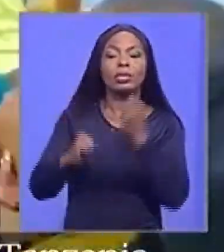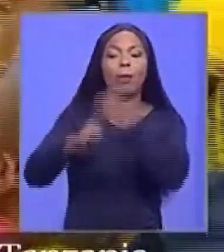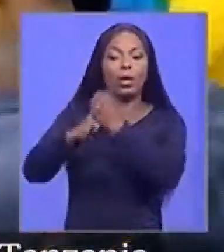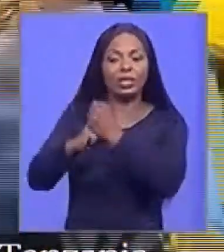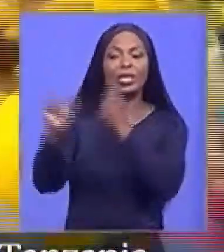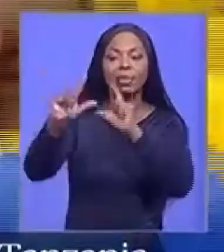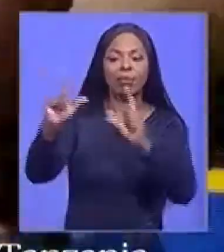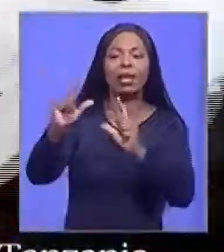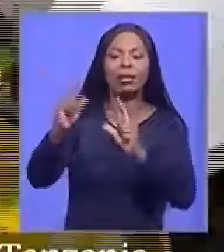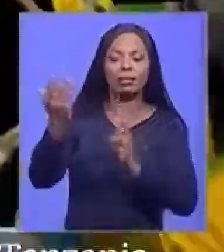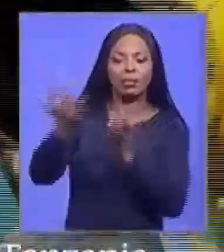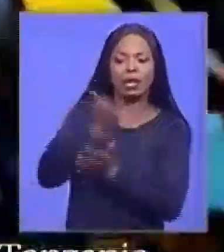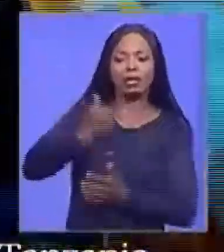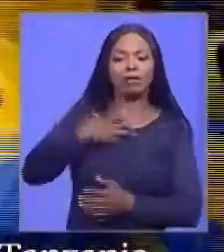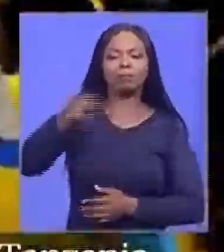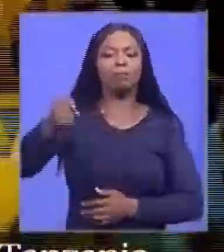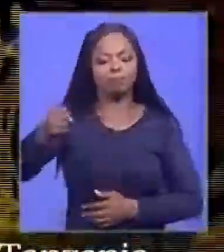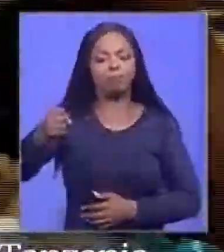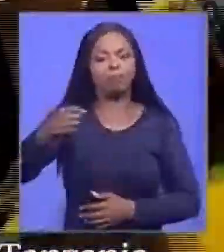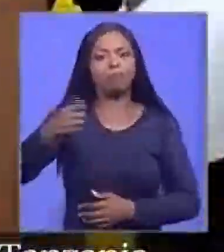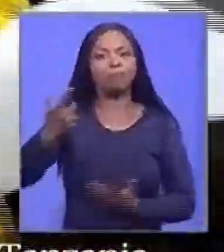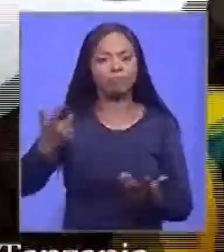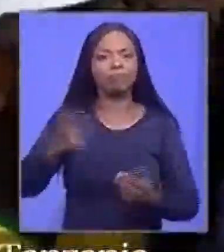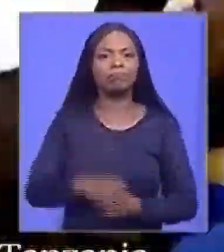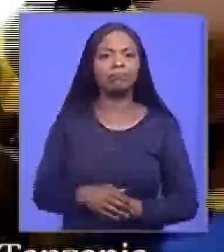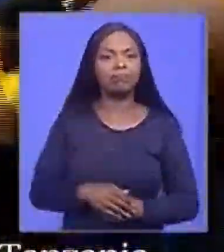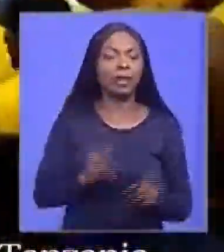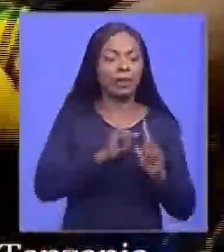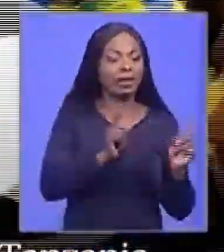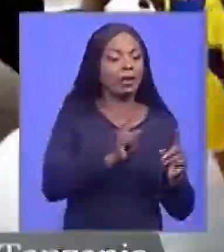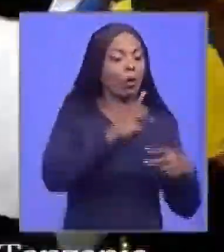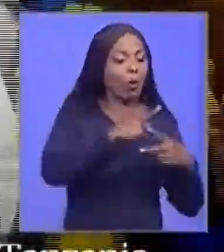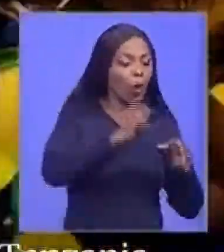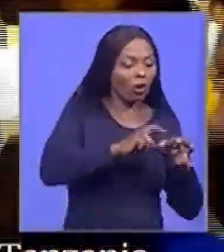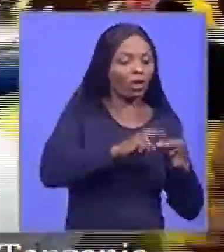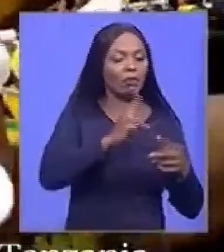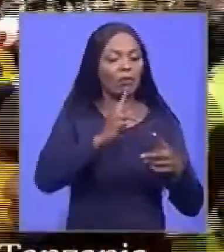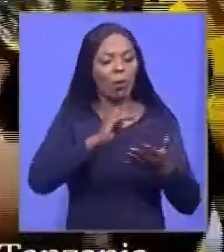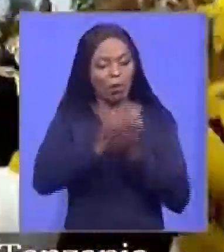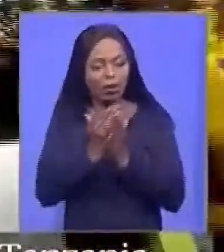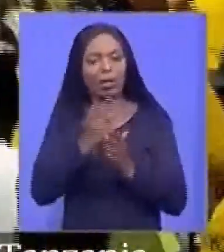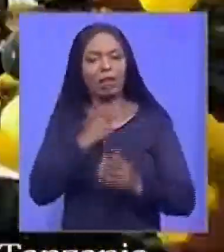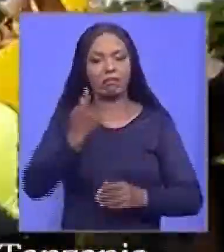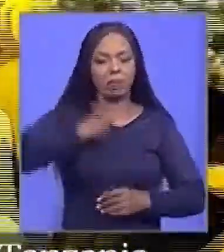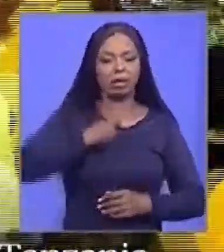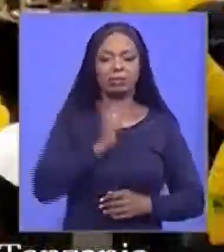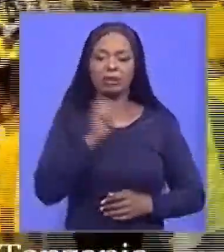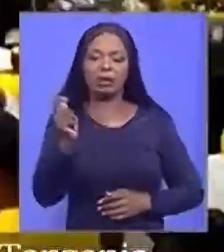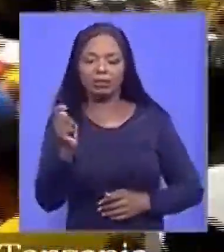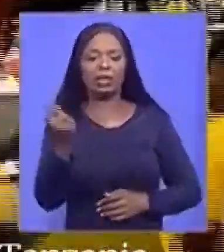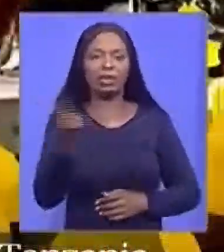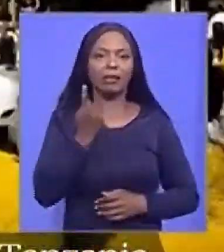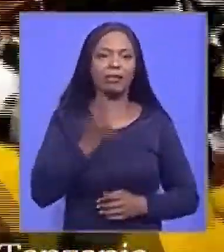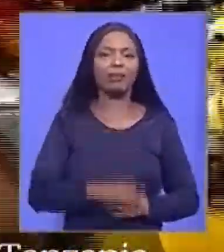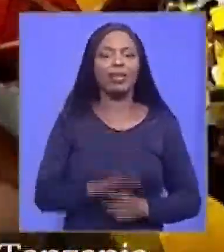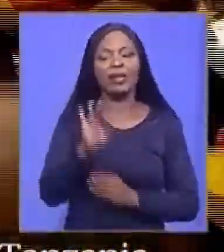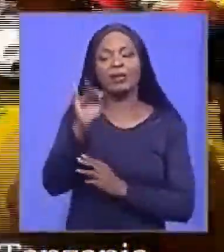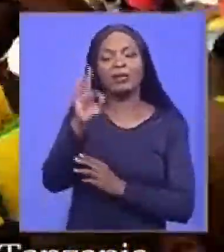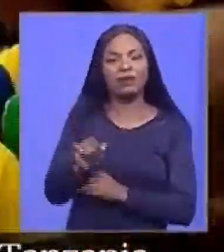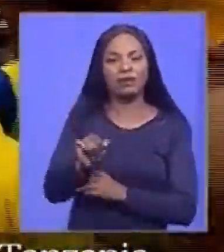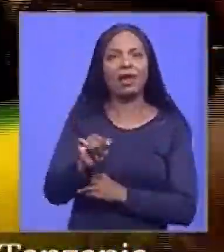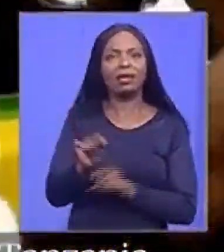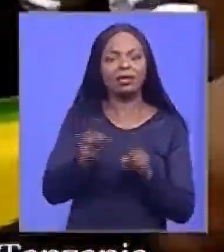le mahlatse go ba karolo ya balatedi bao ba kgethilwego ke sehlopha go ya phadišanong ya FIFA Club World Cup ka